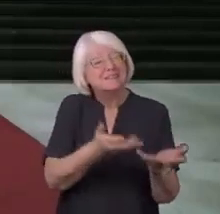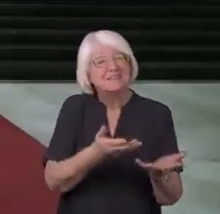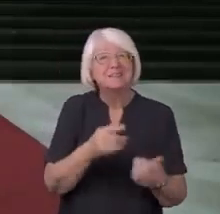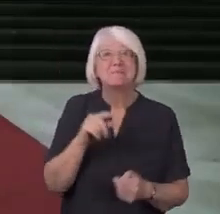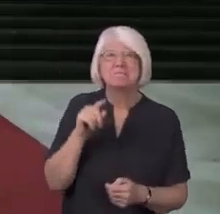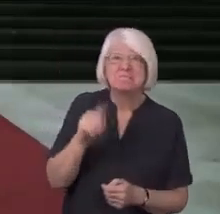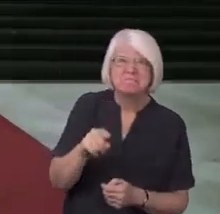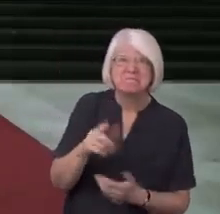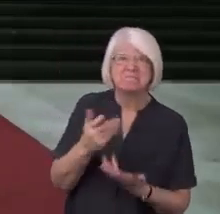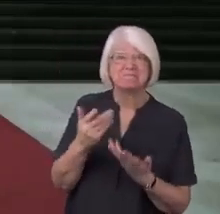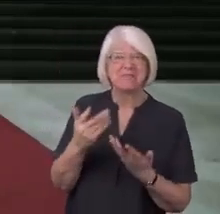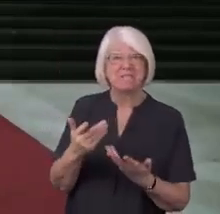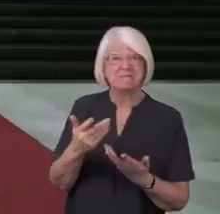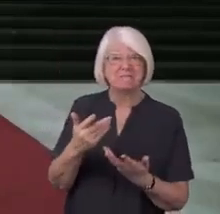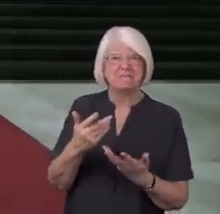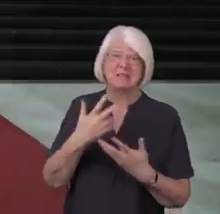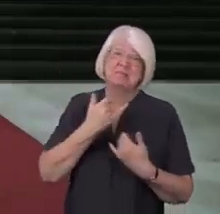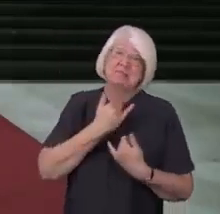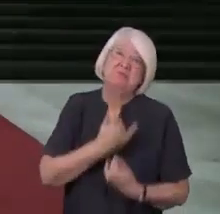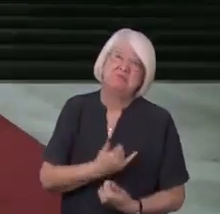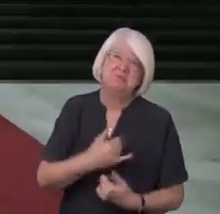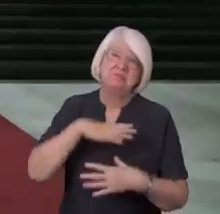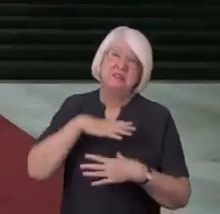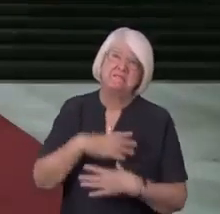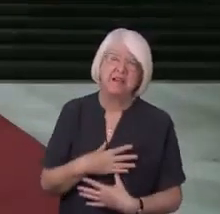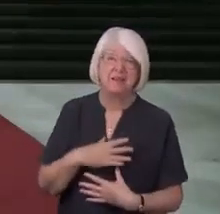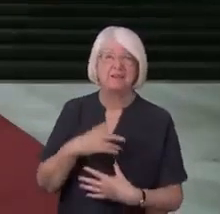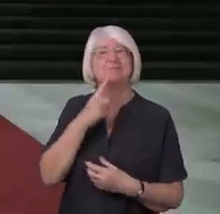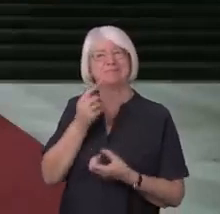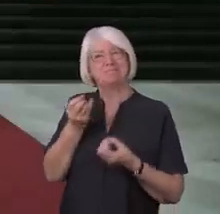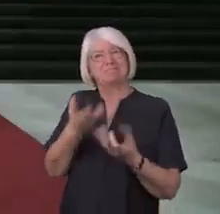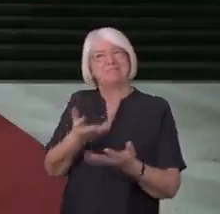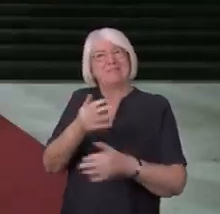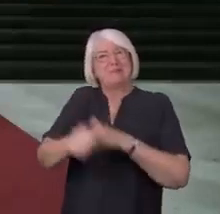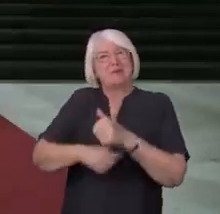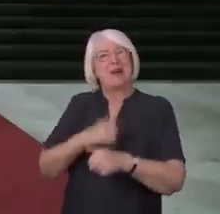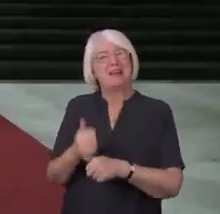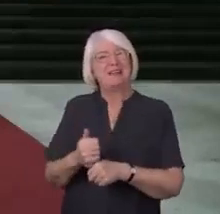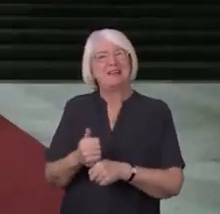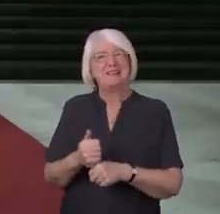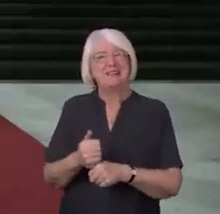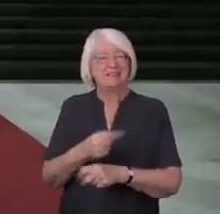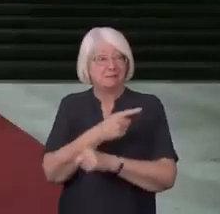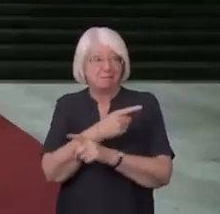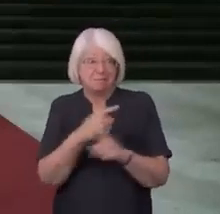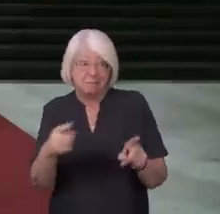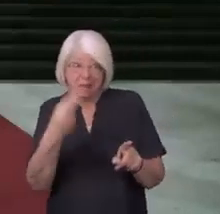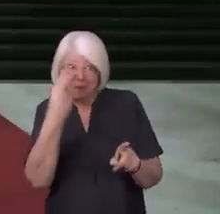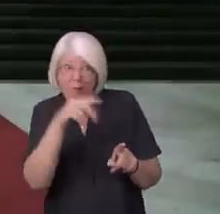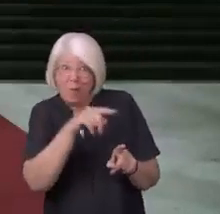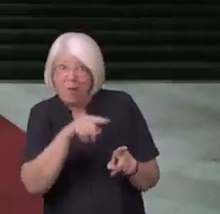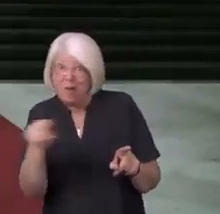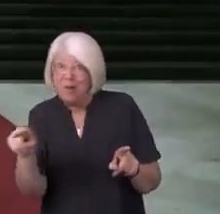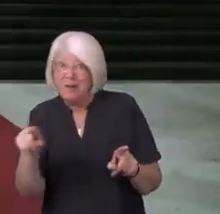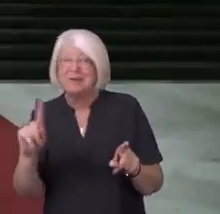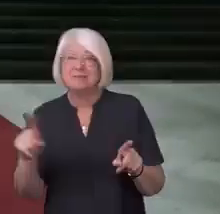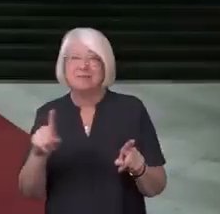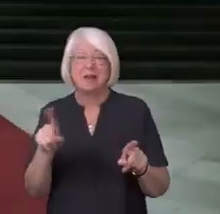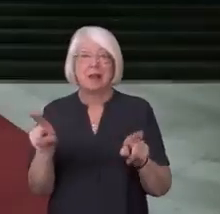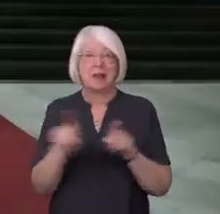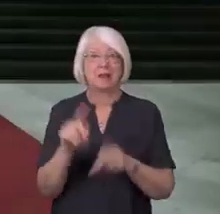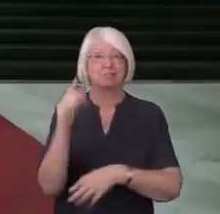praise instead of a faint spirit. They will be called the oaks of